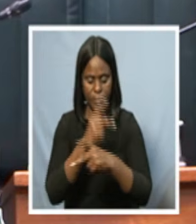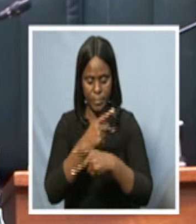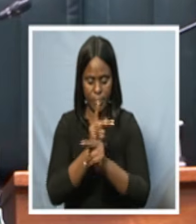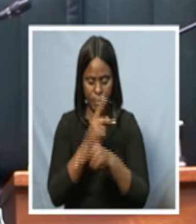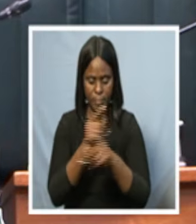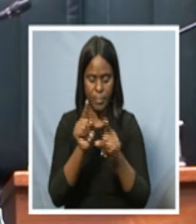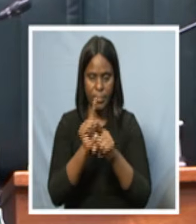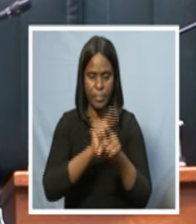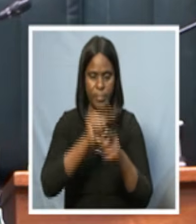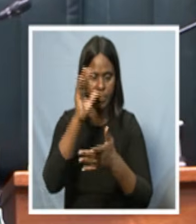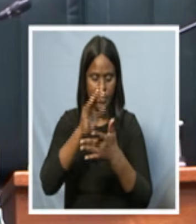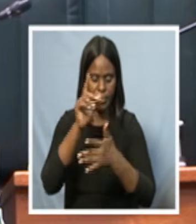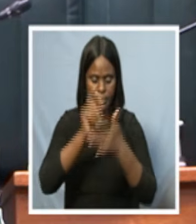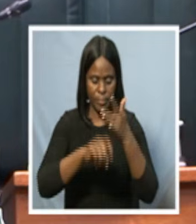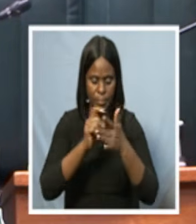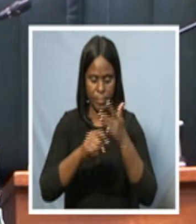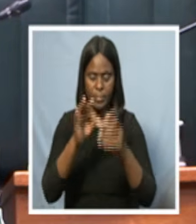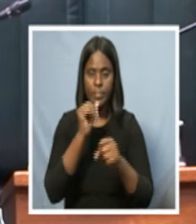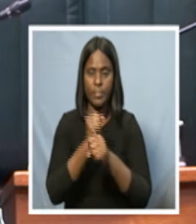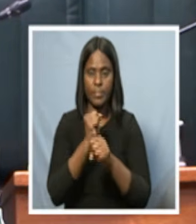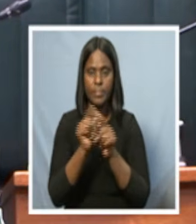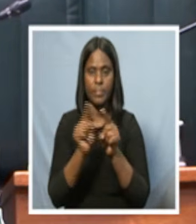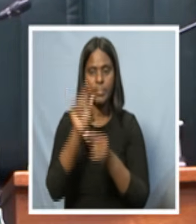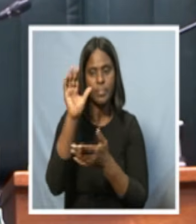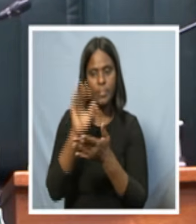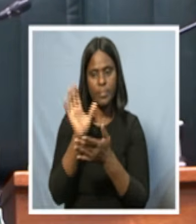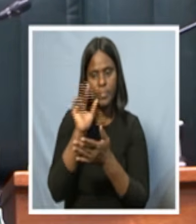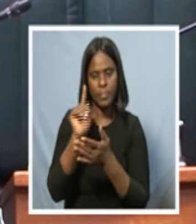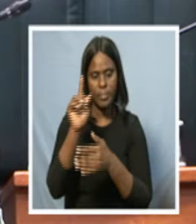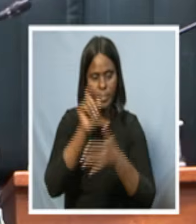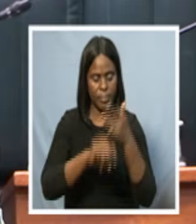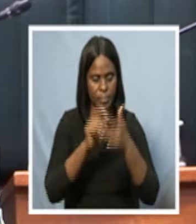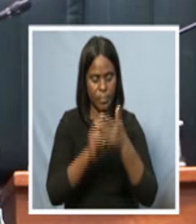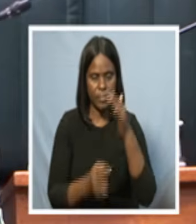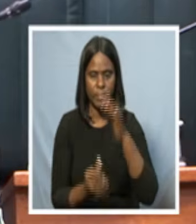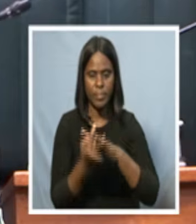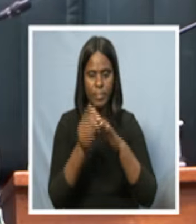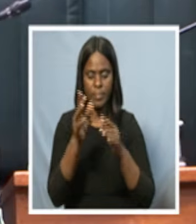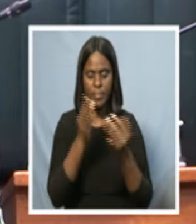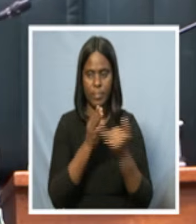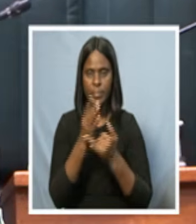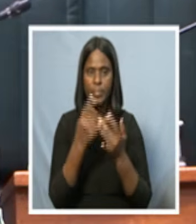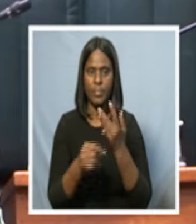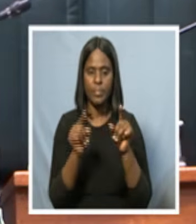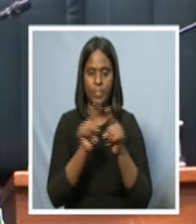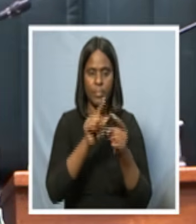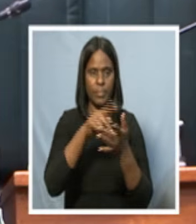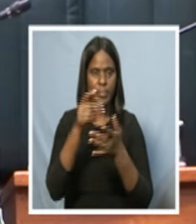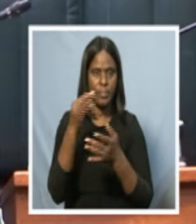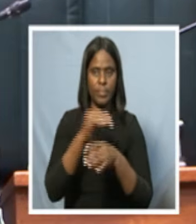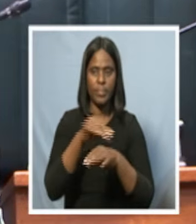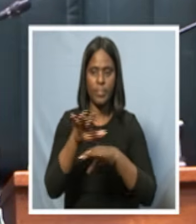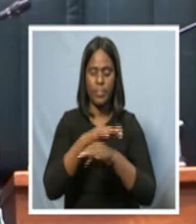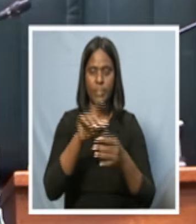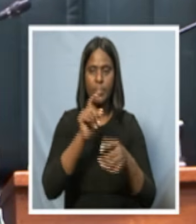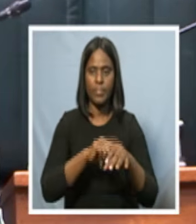reduce the cost of production by reducing the costs incurred through payment of overtime.